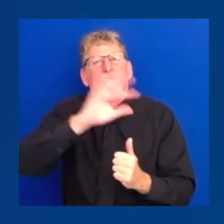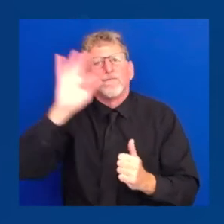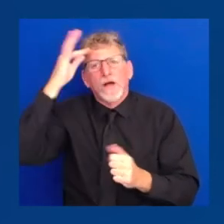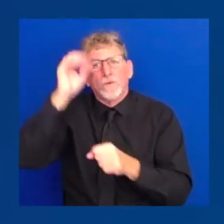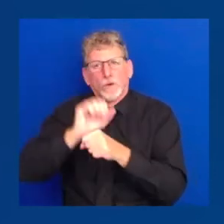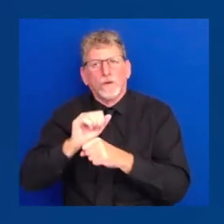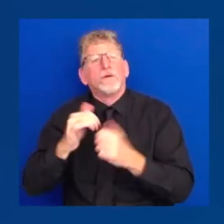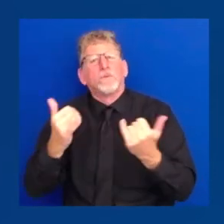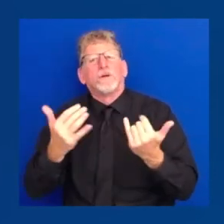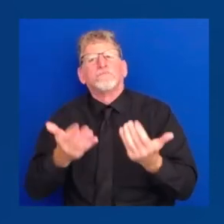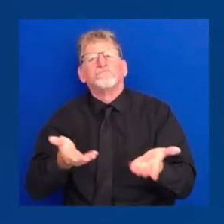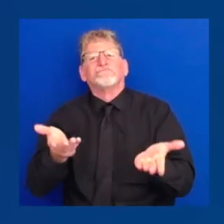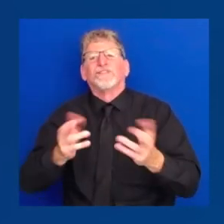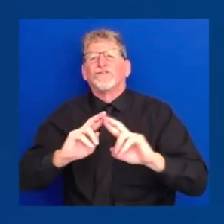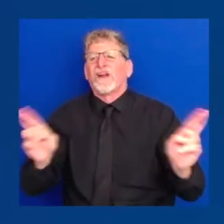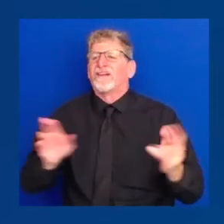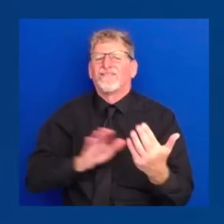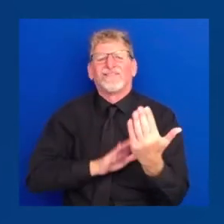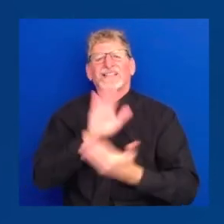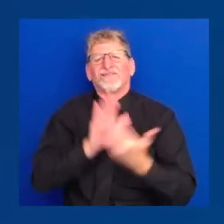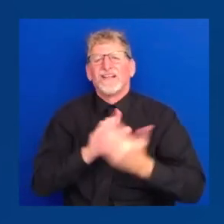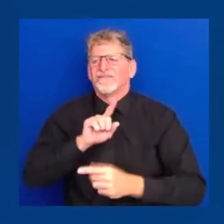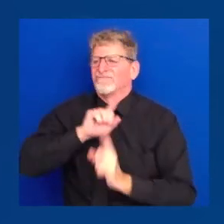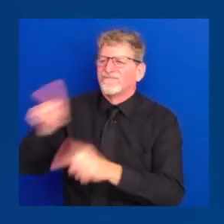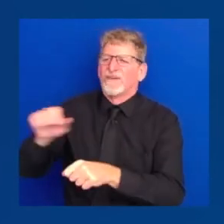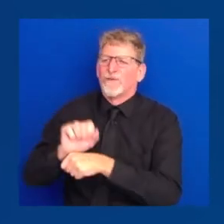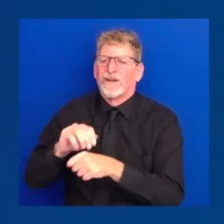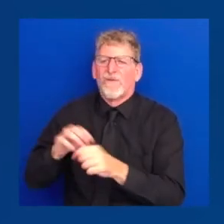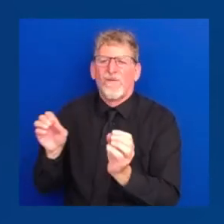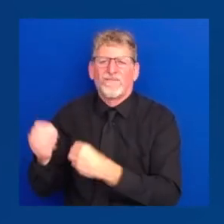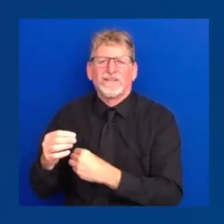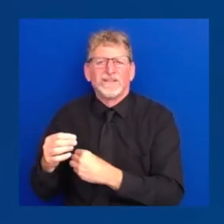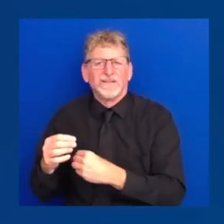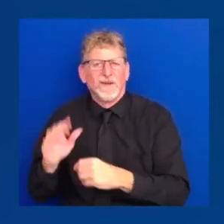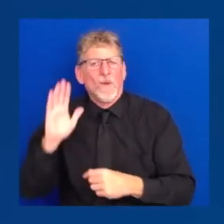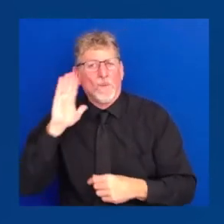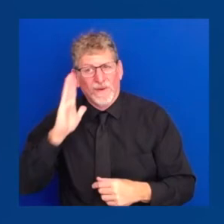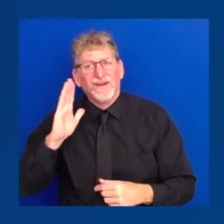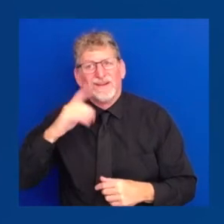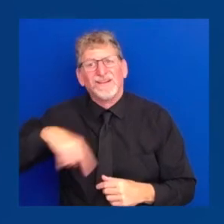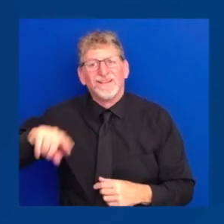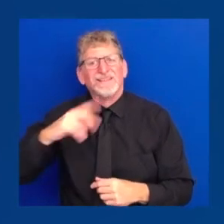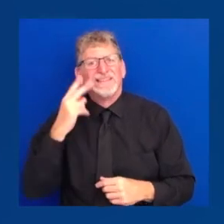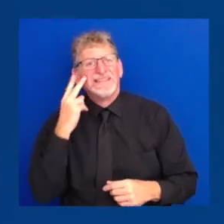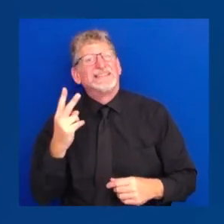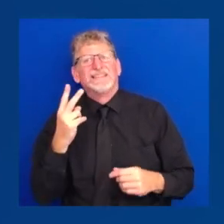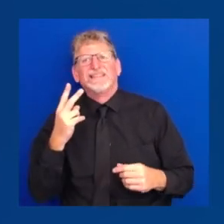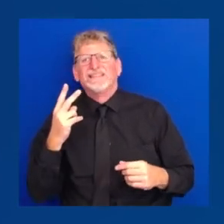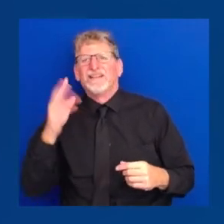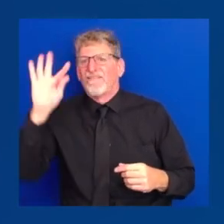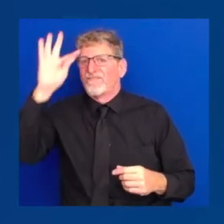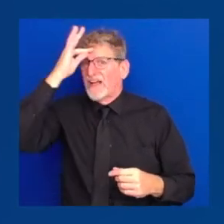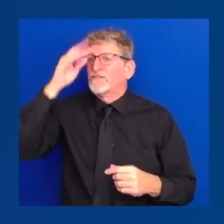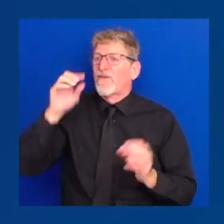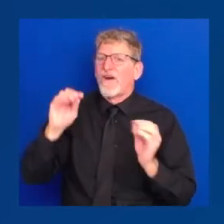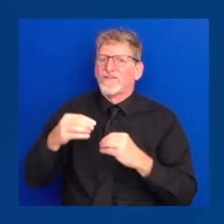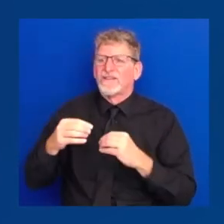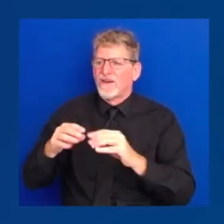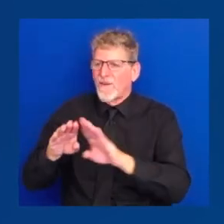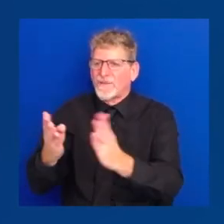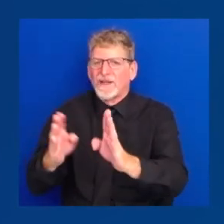see public-facing federal government offices open for longer hours, more in-person appointments and